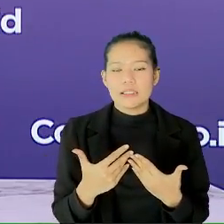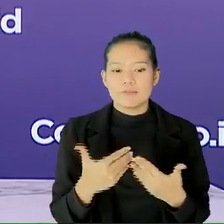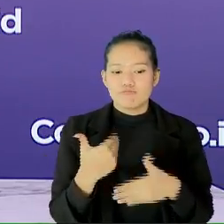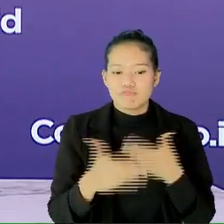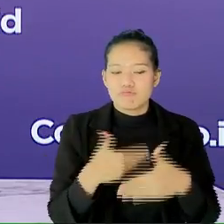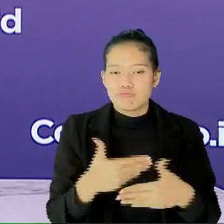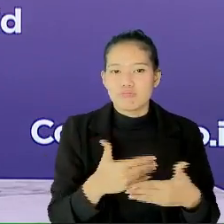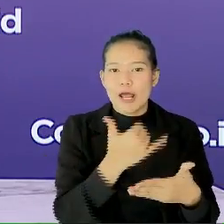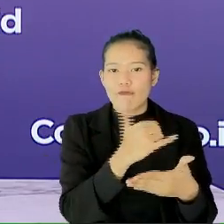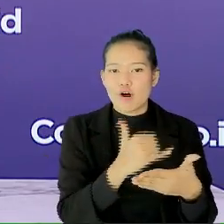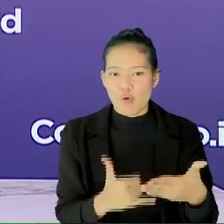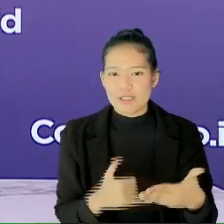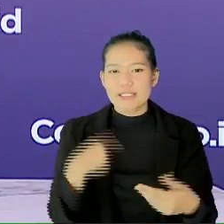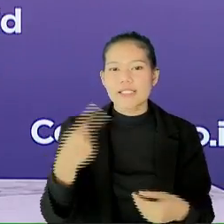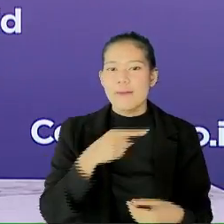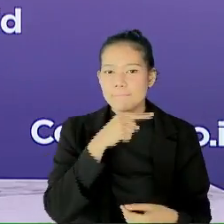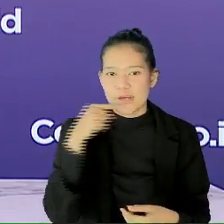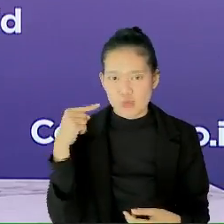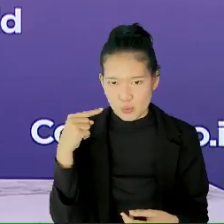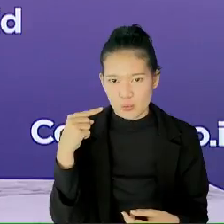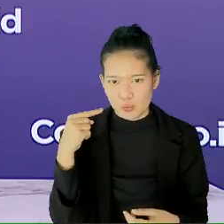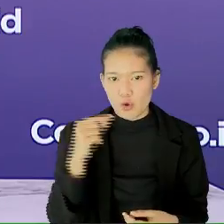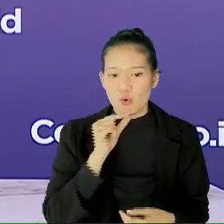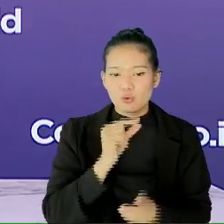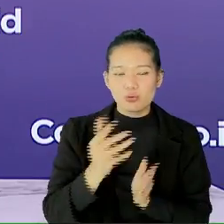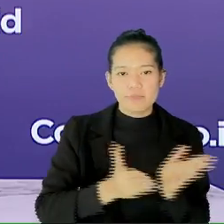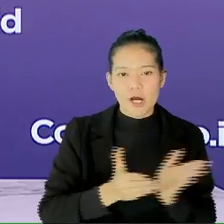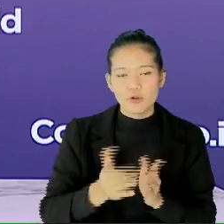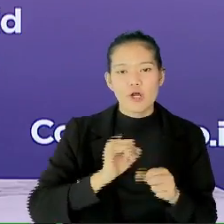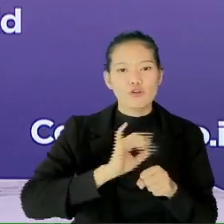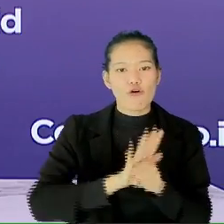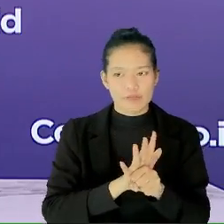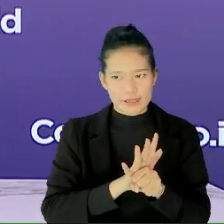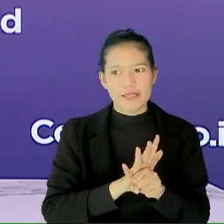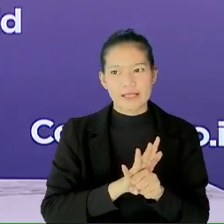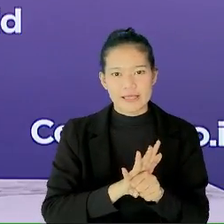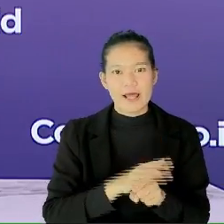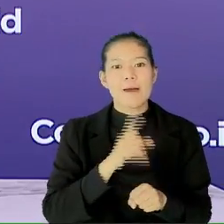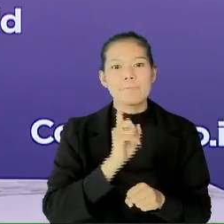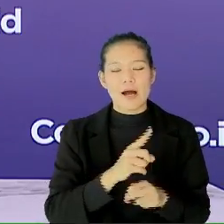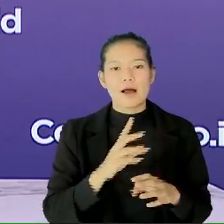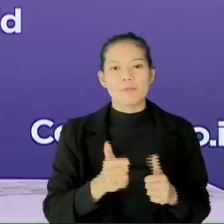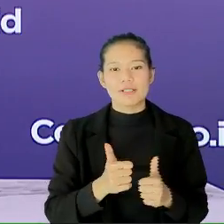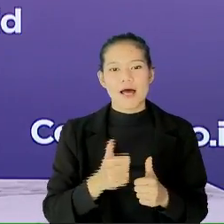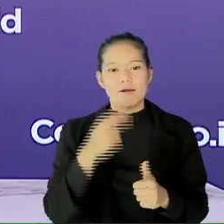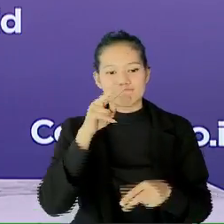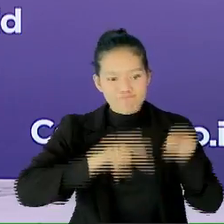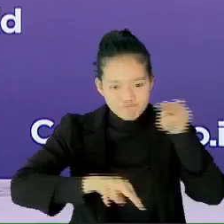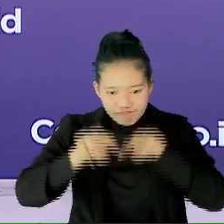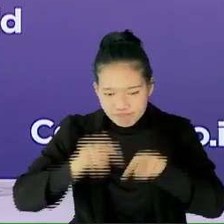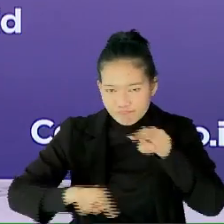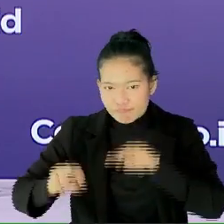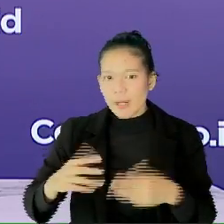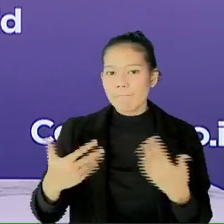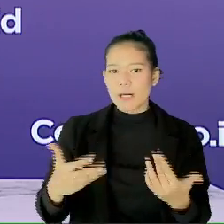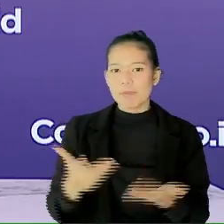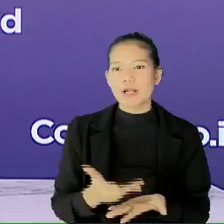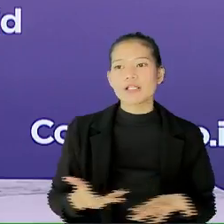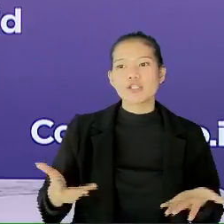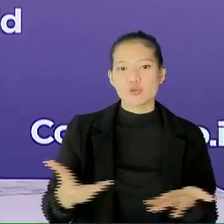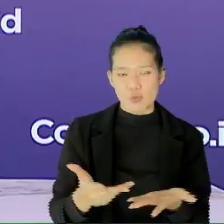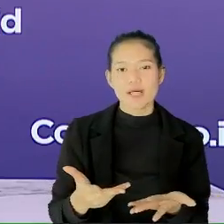the weekly development of COVID-19 cases so that we can jointly monitor our readiness towards